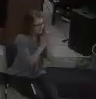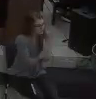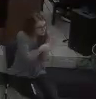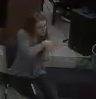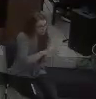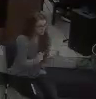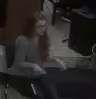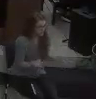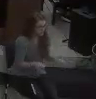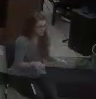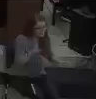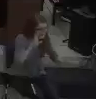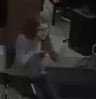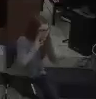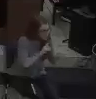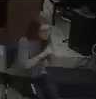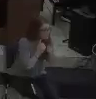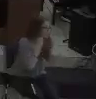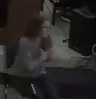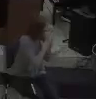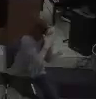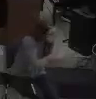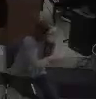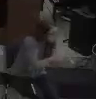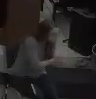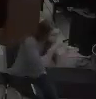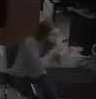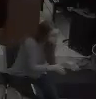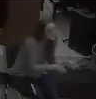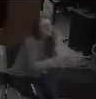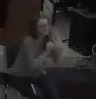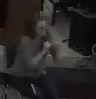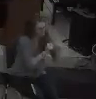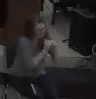you're able. Introduce yourself to someone you may not know as we continue in worship.